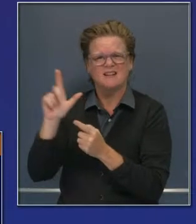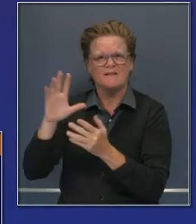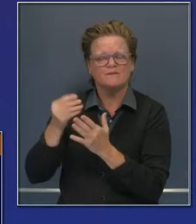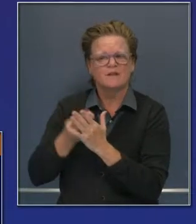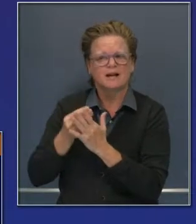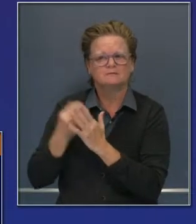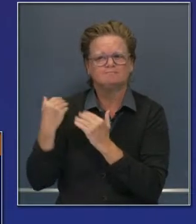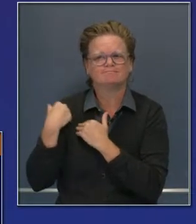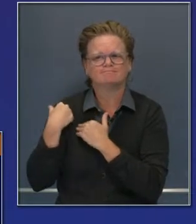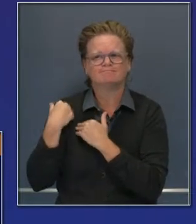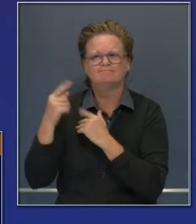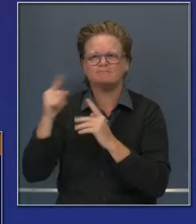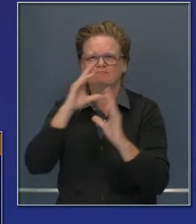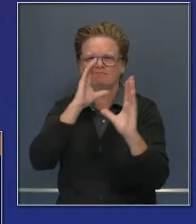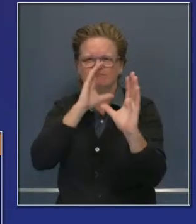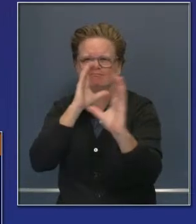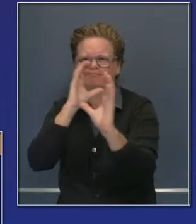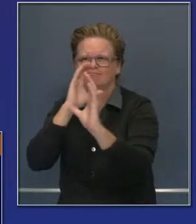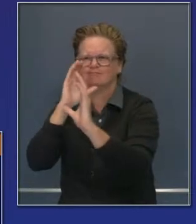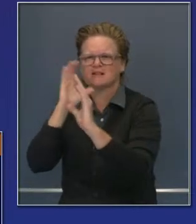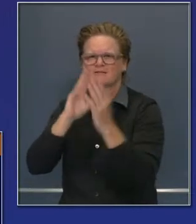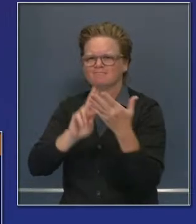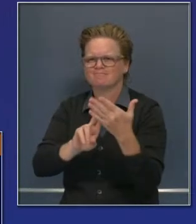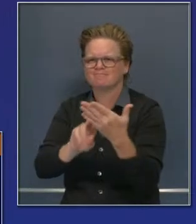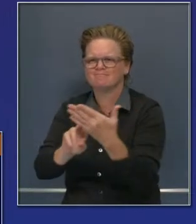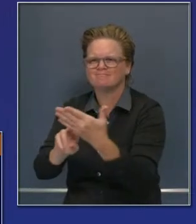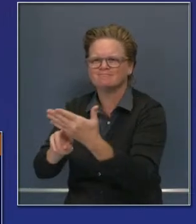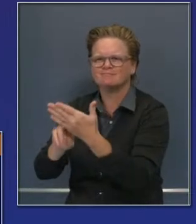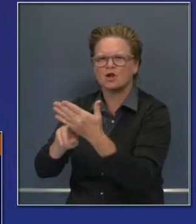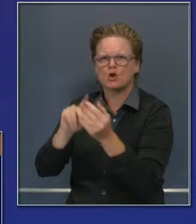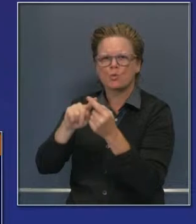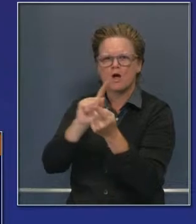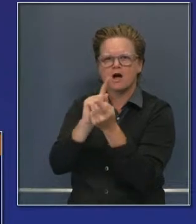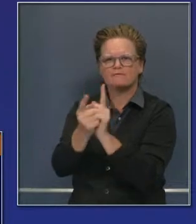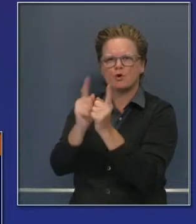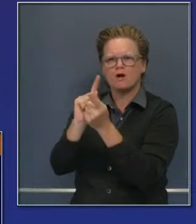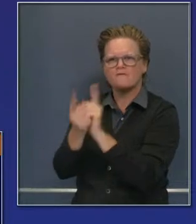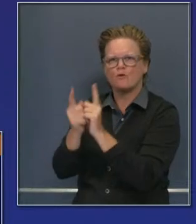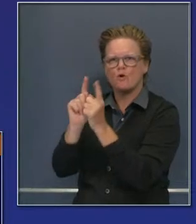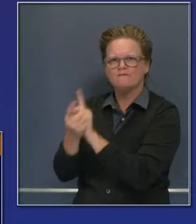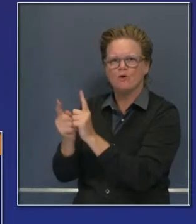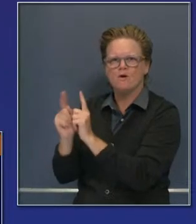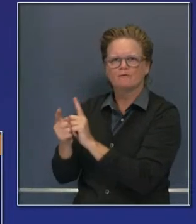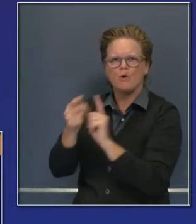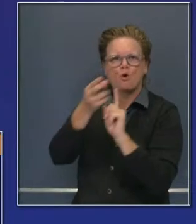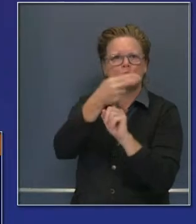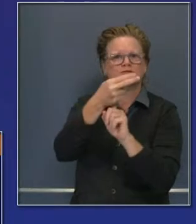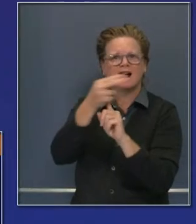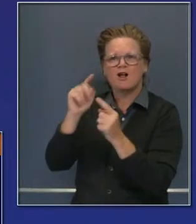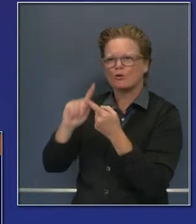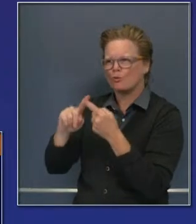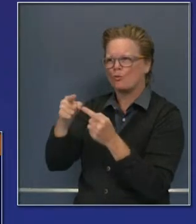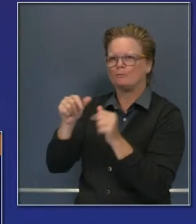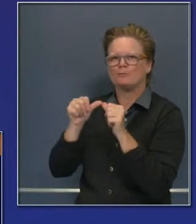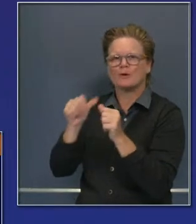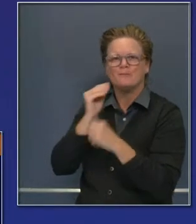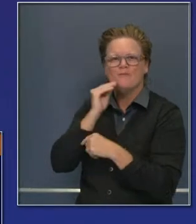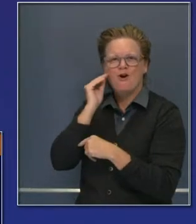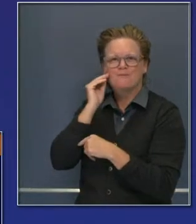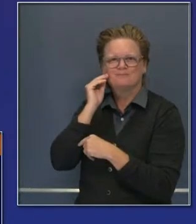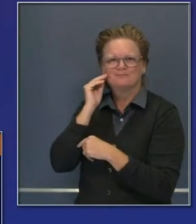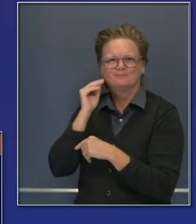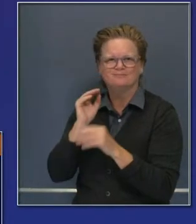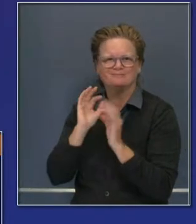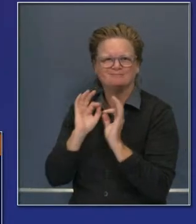money, that 124-unit hotel conversion will soon be underway. Speaking of things that